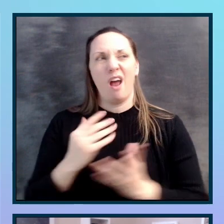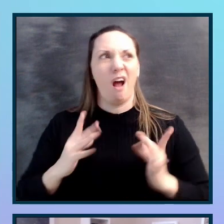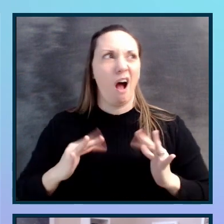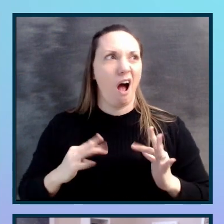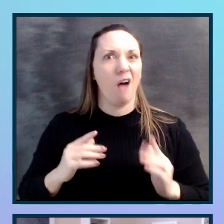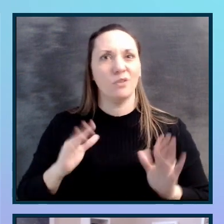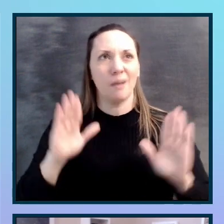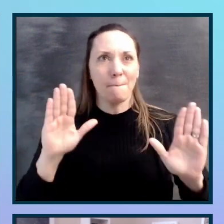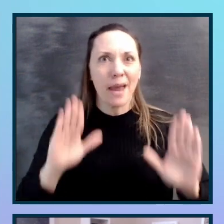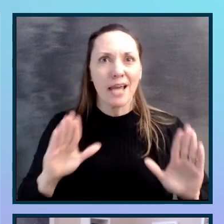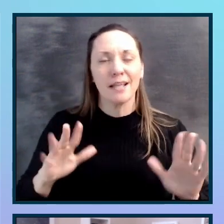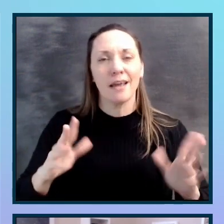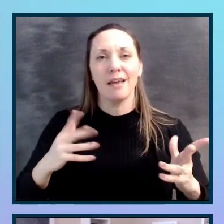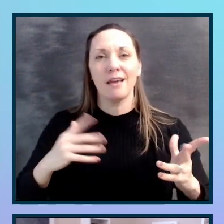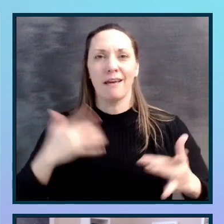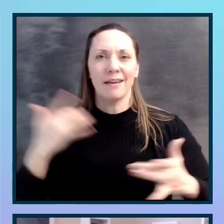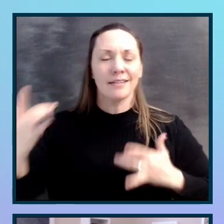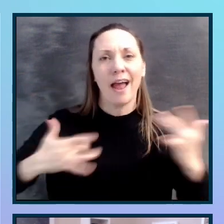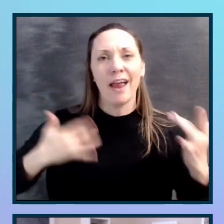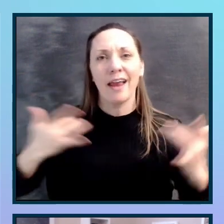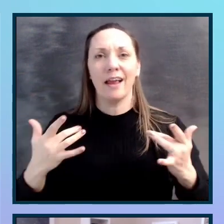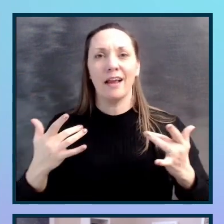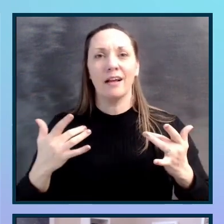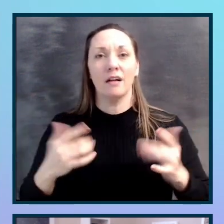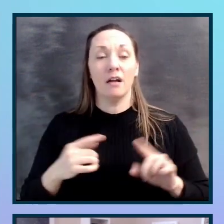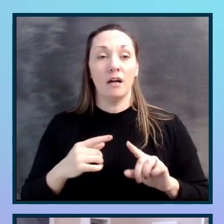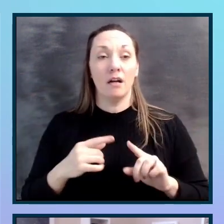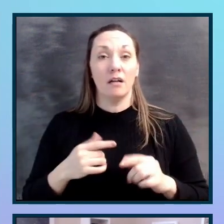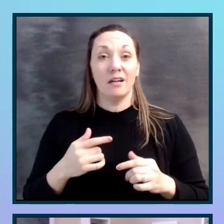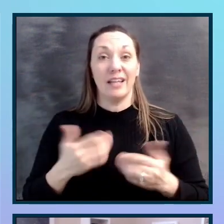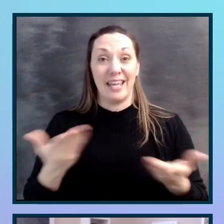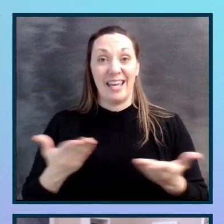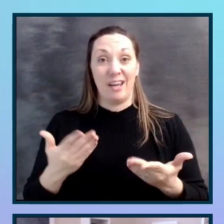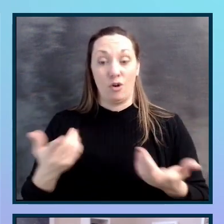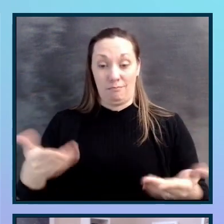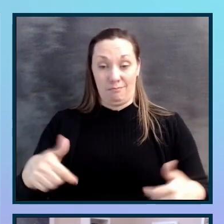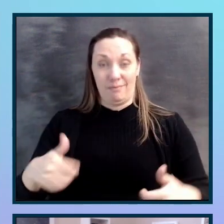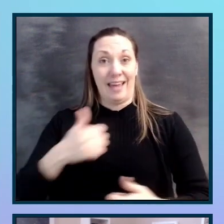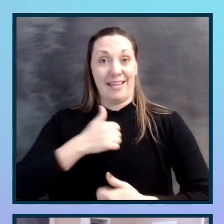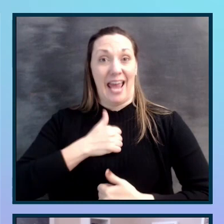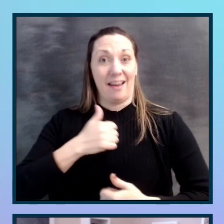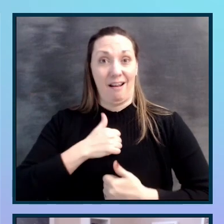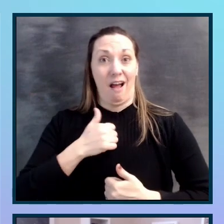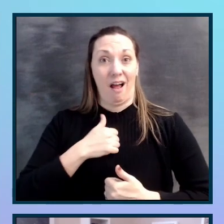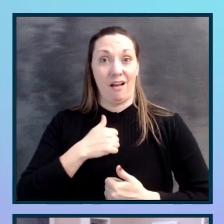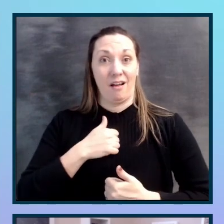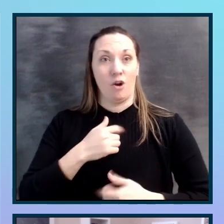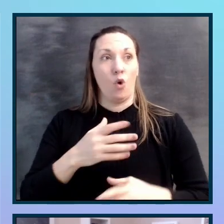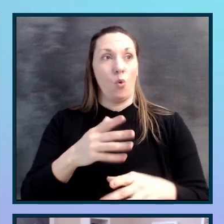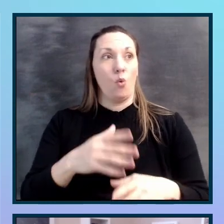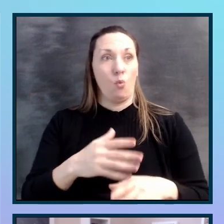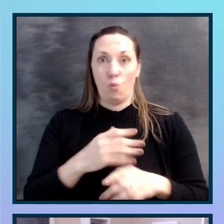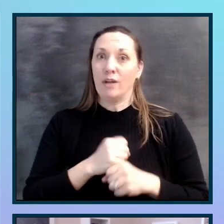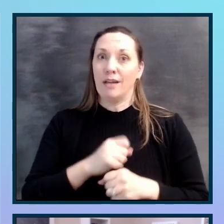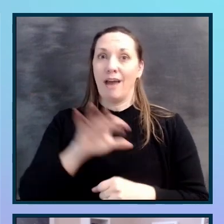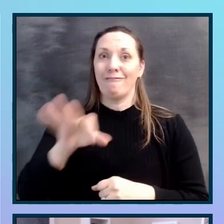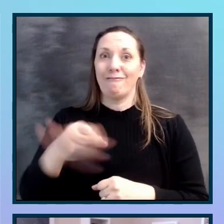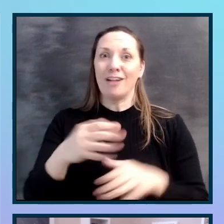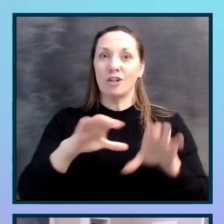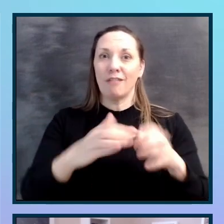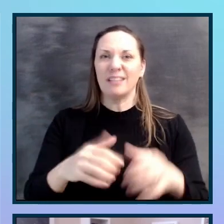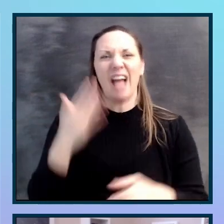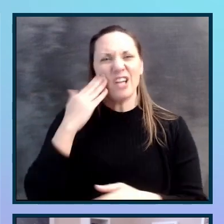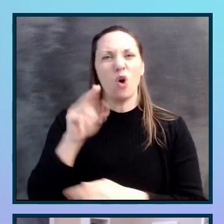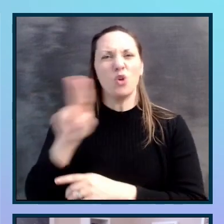and amazing and exciting. And here in Canada, we get French classes. And I know in the States, you